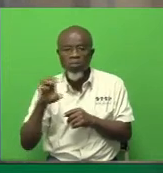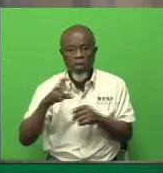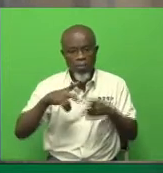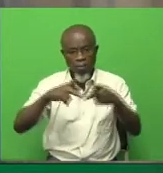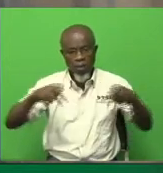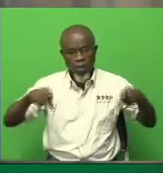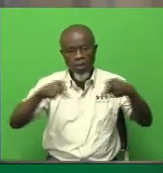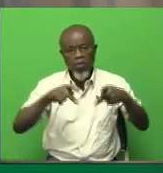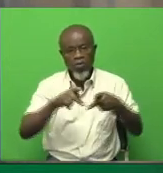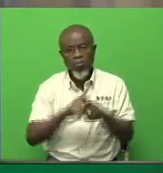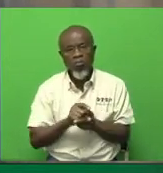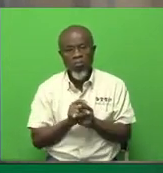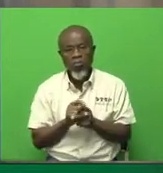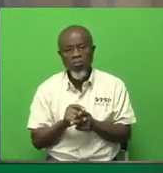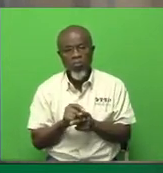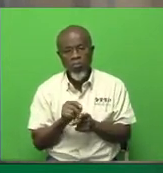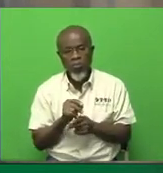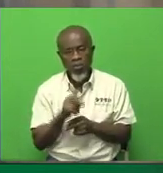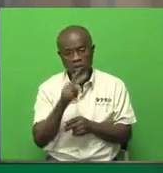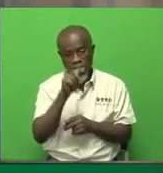renewable energy